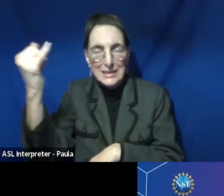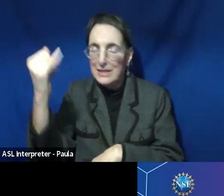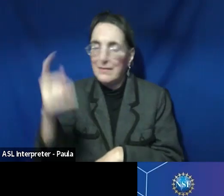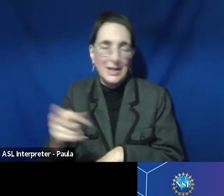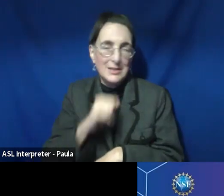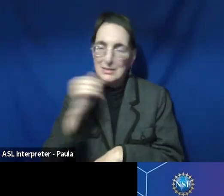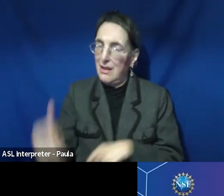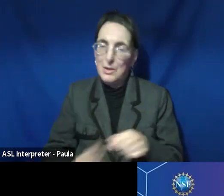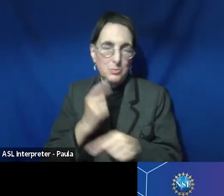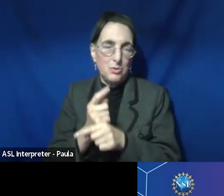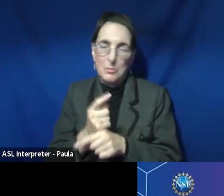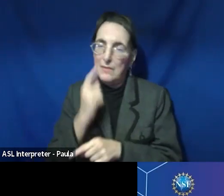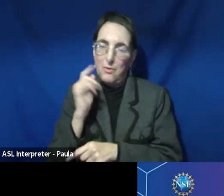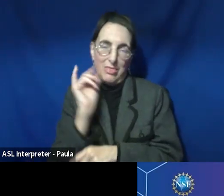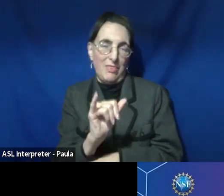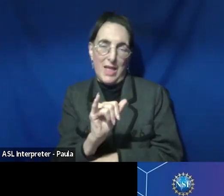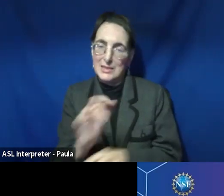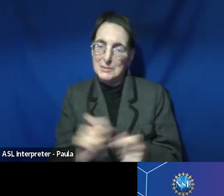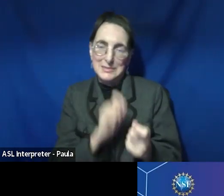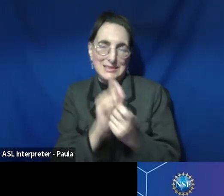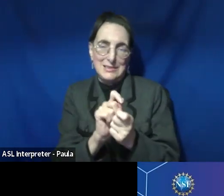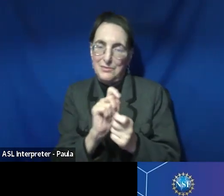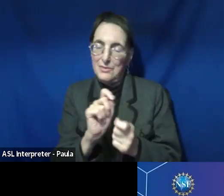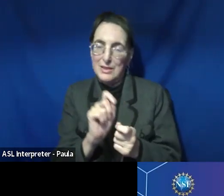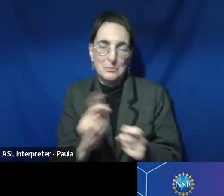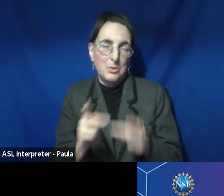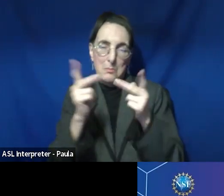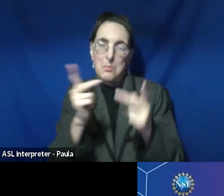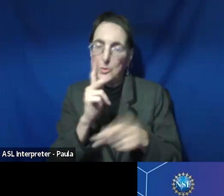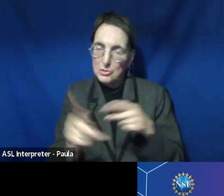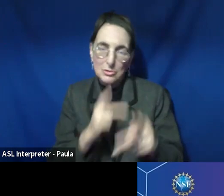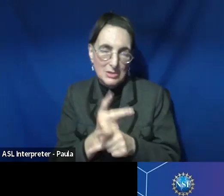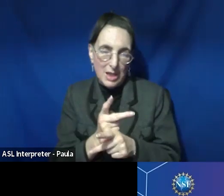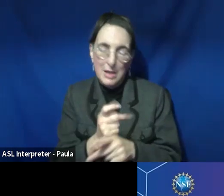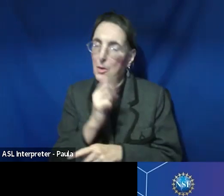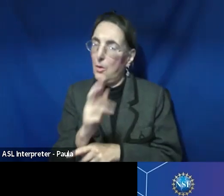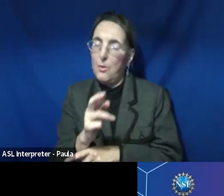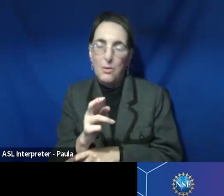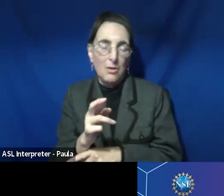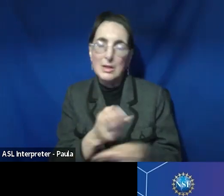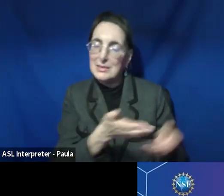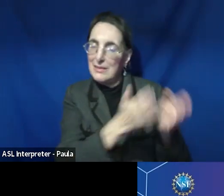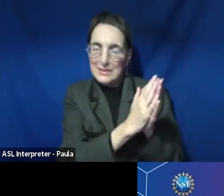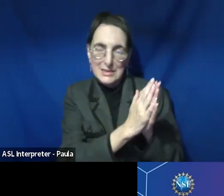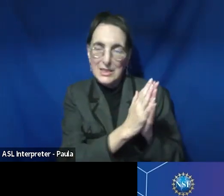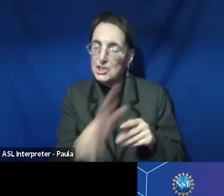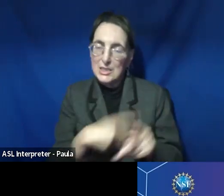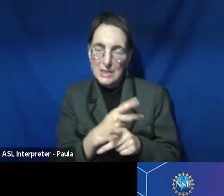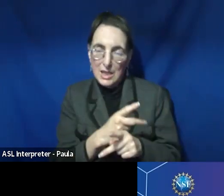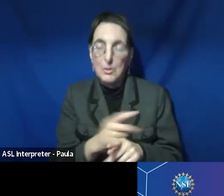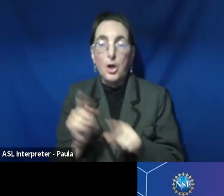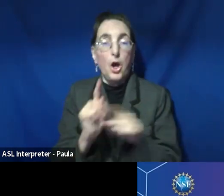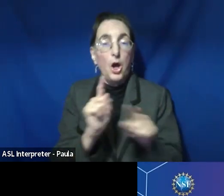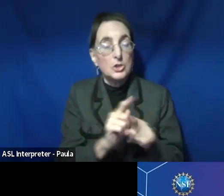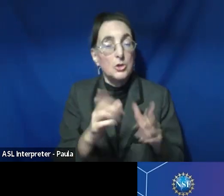not appropriate for that particular proposal type or that particular solicitation. Also, a lot